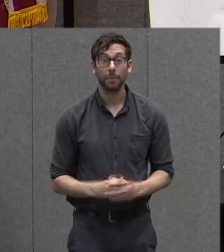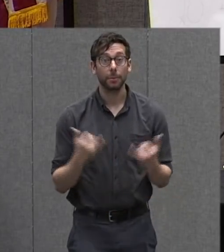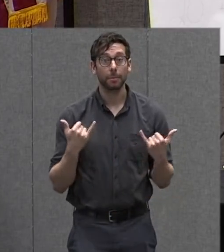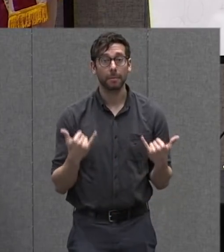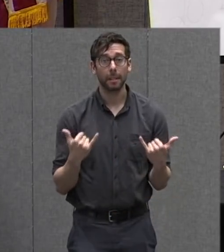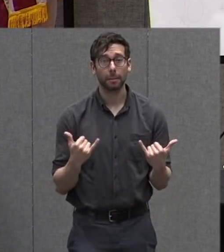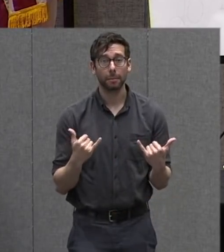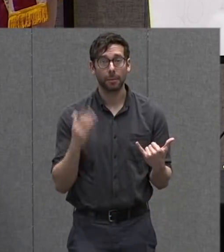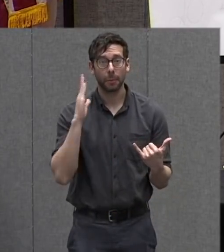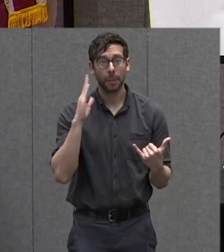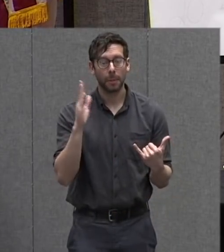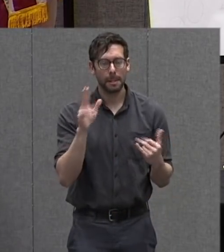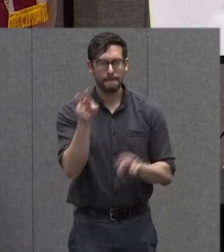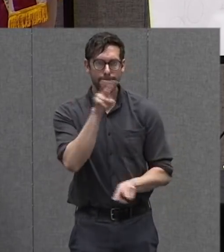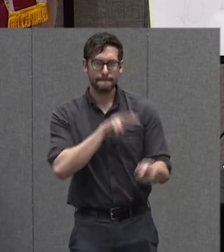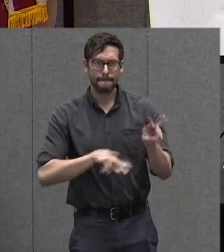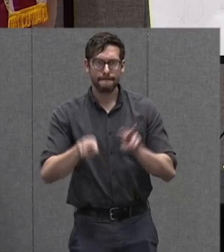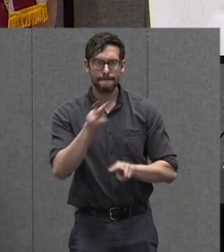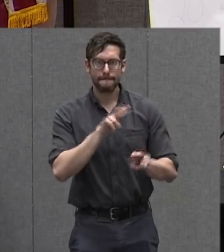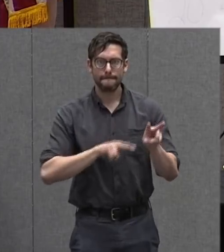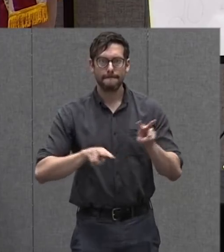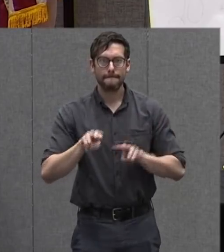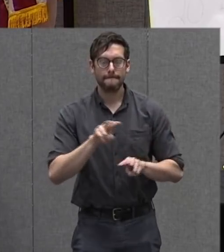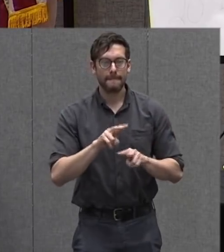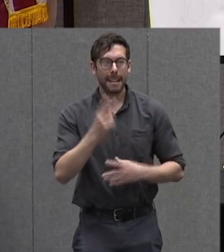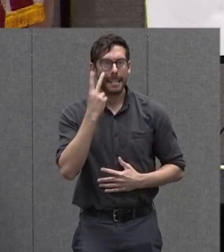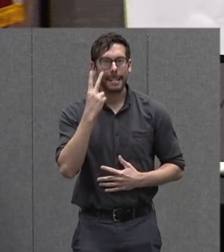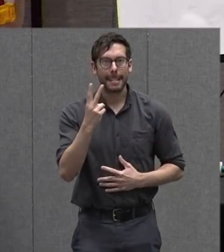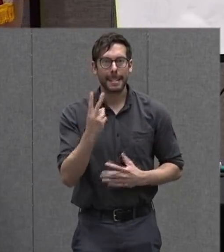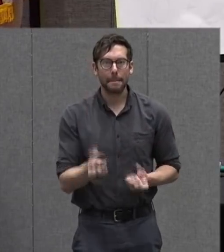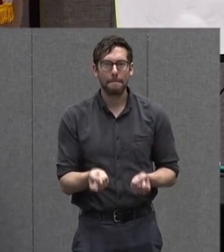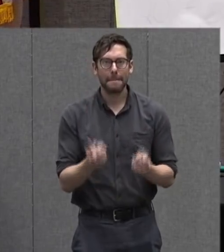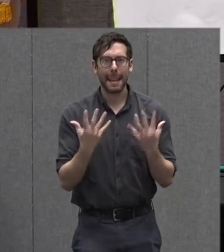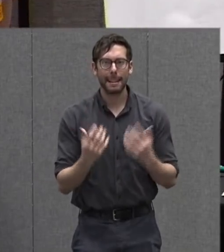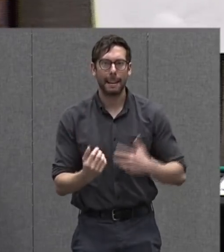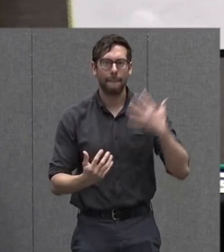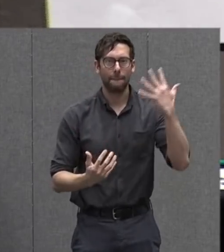that have more than one 5.